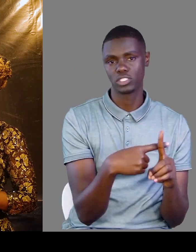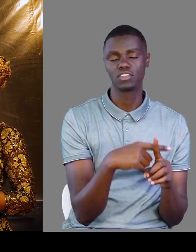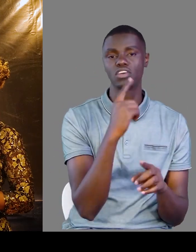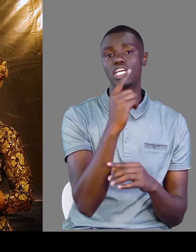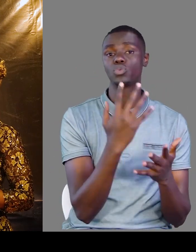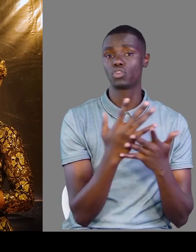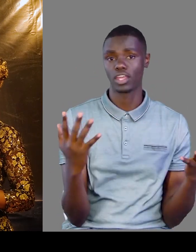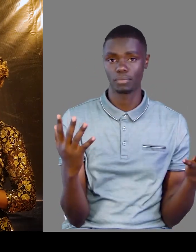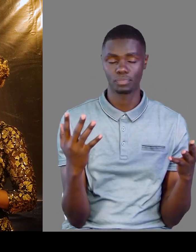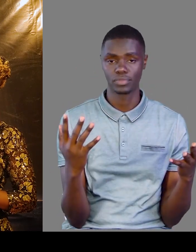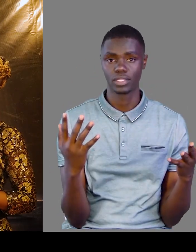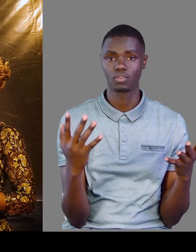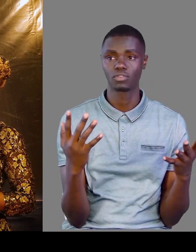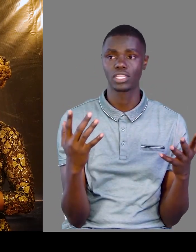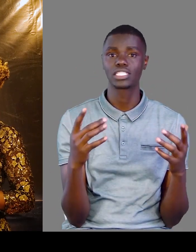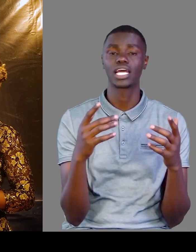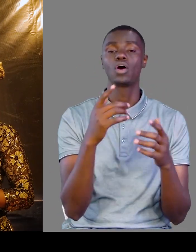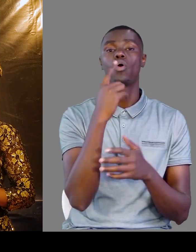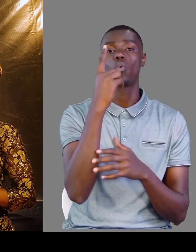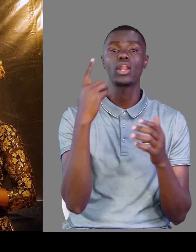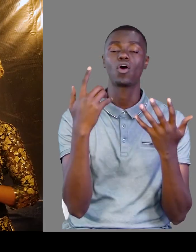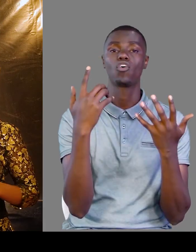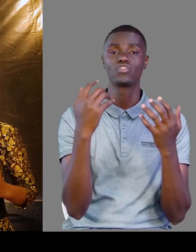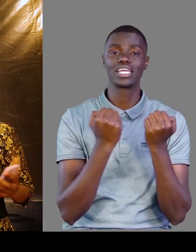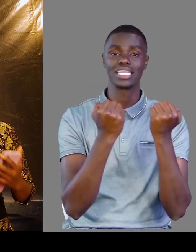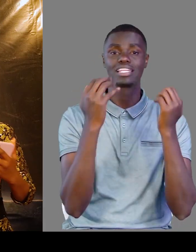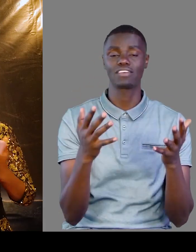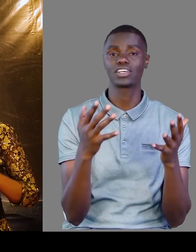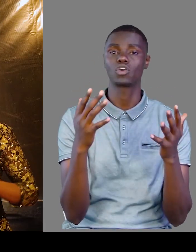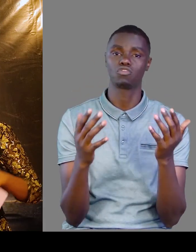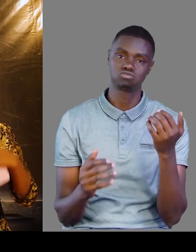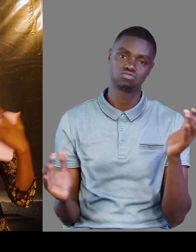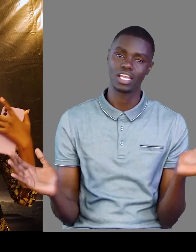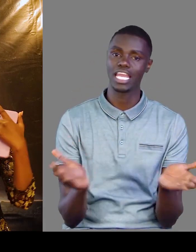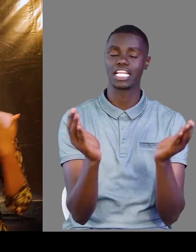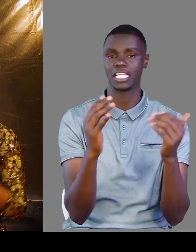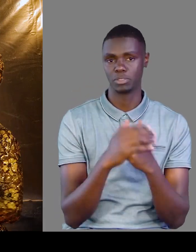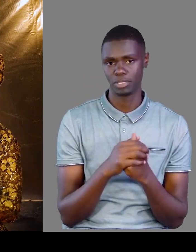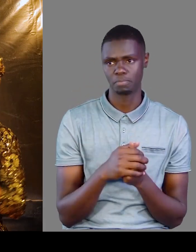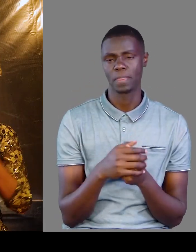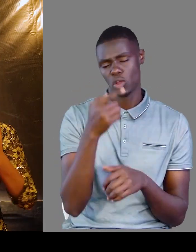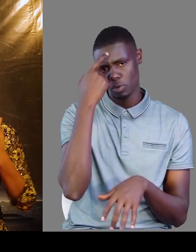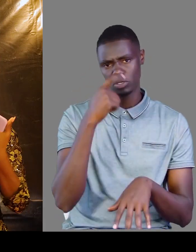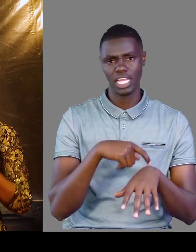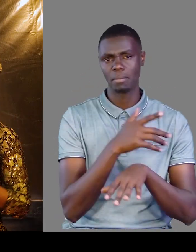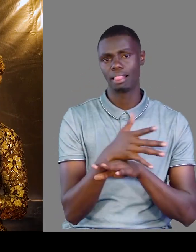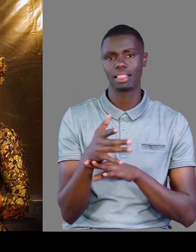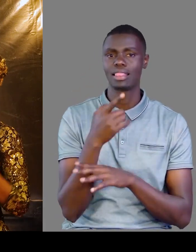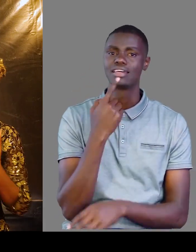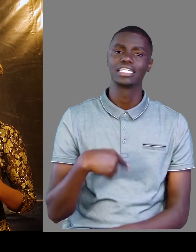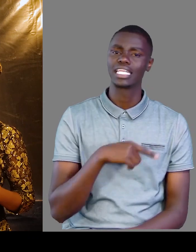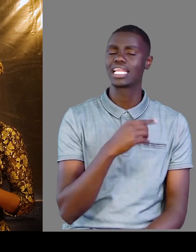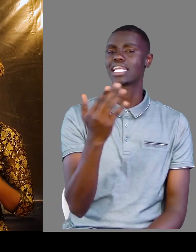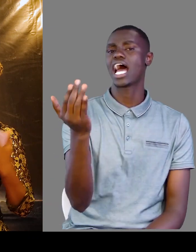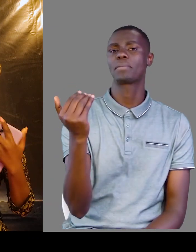of the greatest drivers of getting someone back up. Kabisa. Because of time, I'd like you to tell us this upcoming event